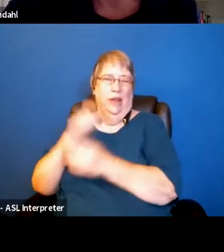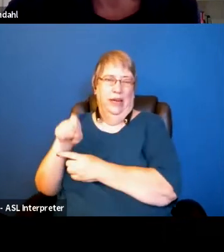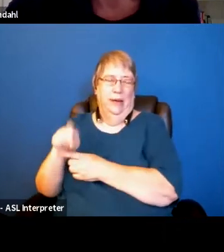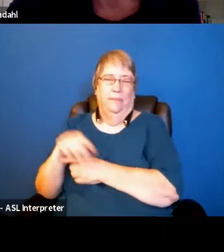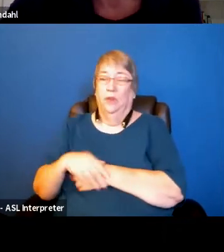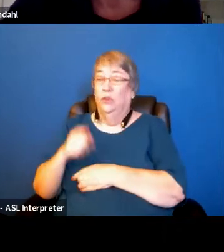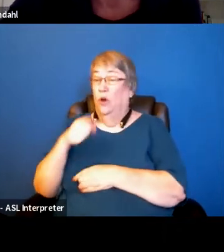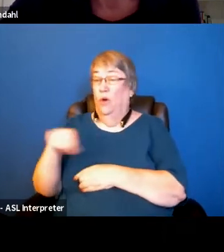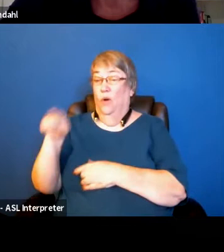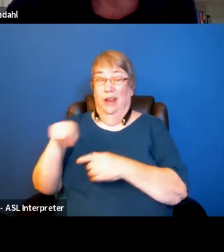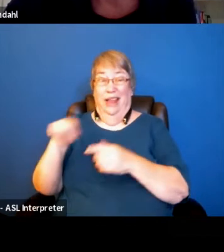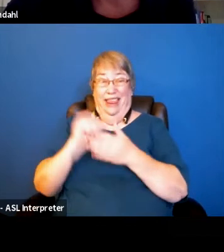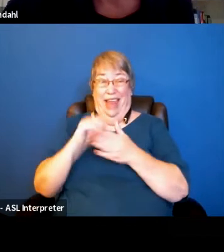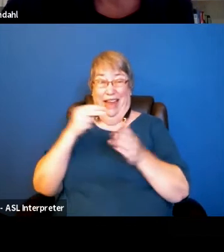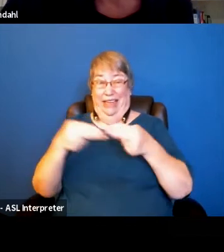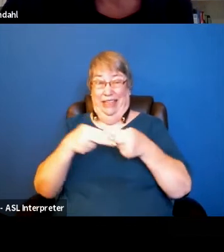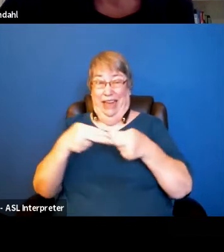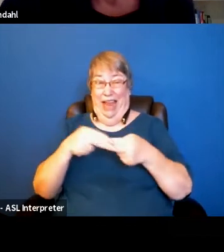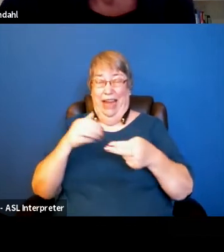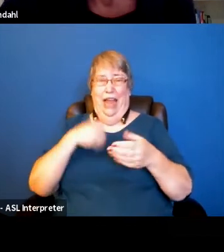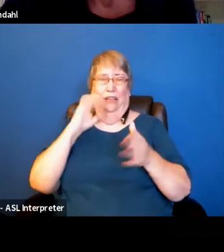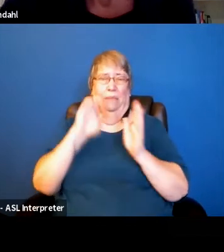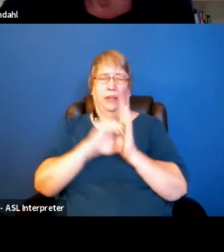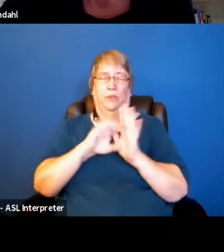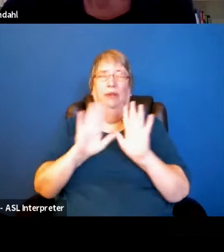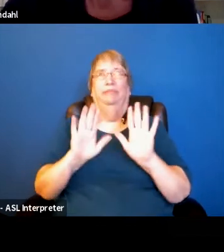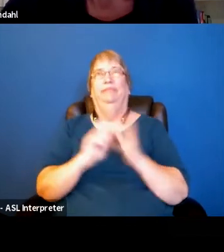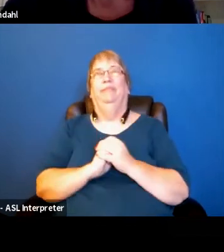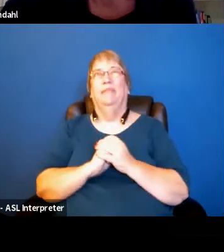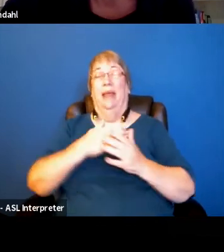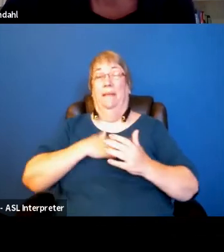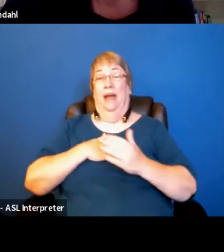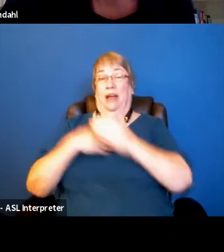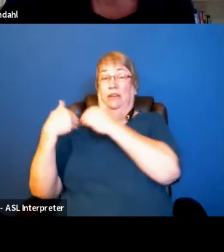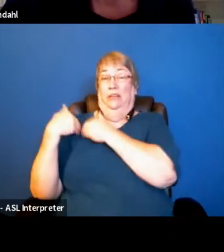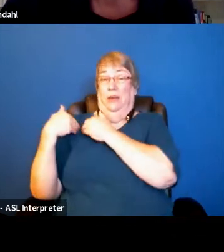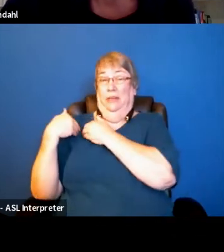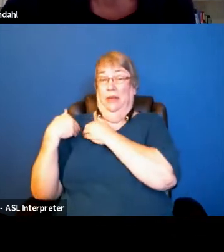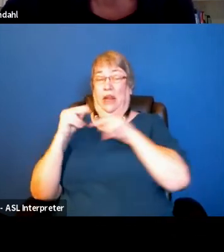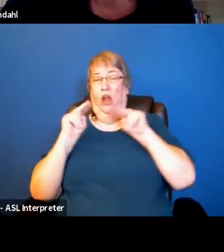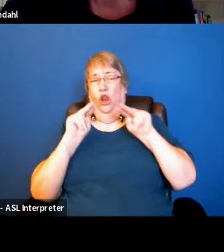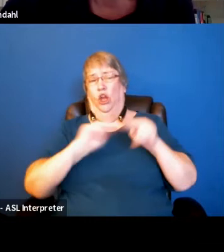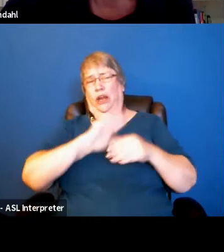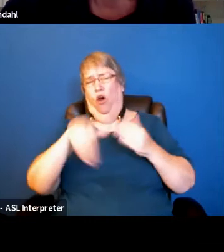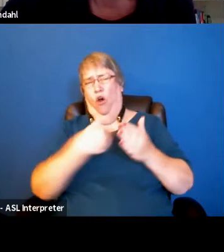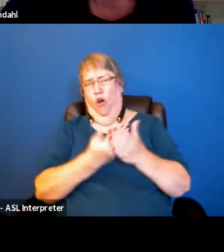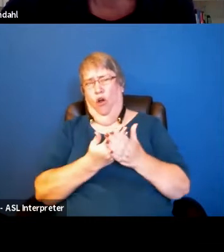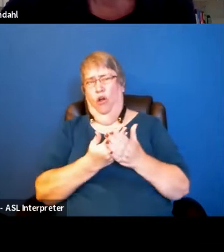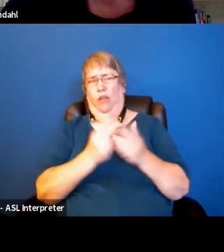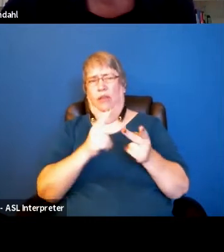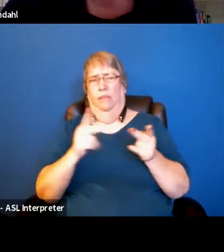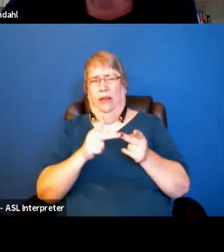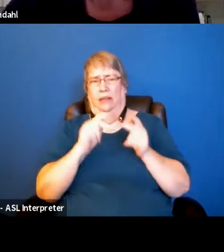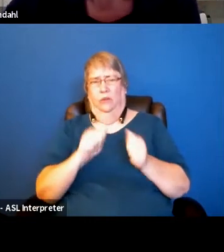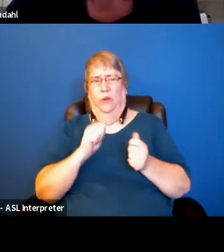the possible, so I was basically charged with looking at all the possible data sources regarding behavioral health